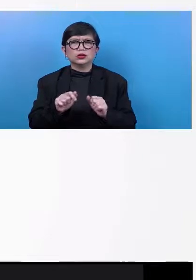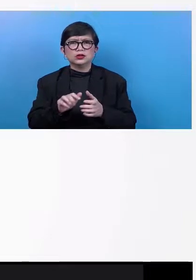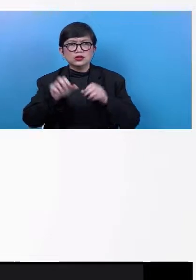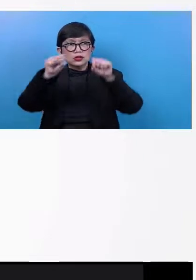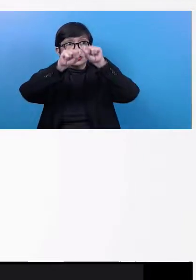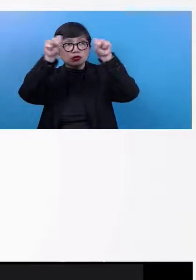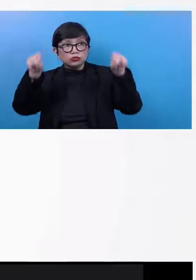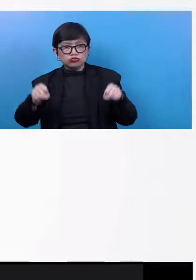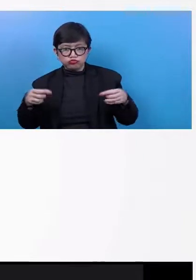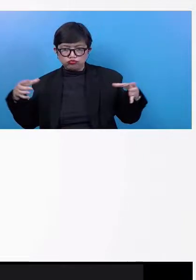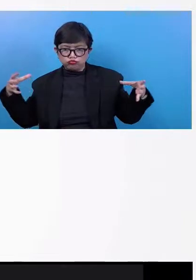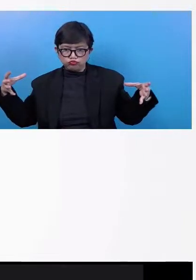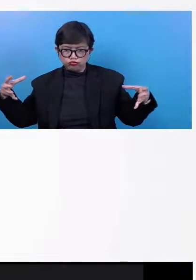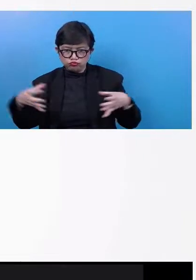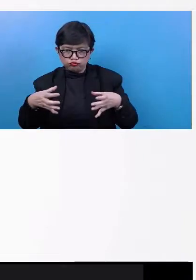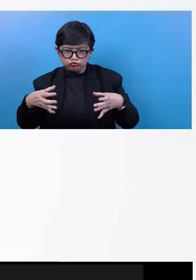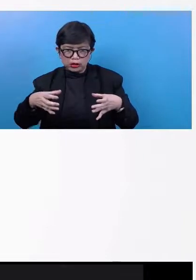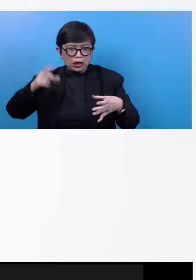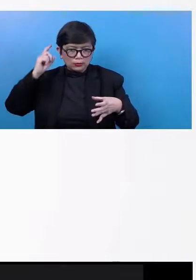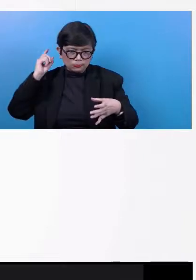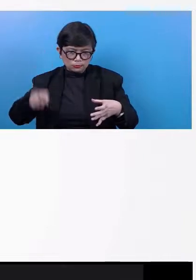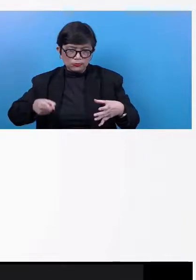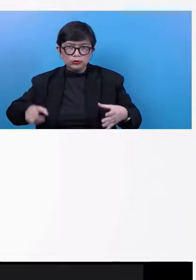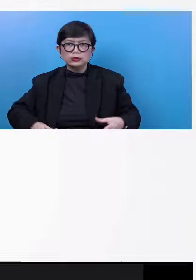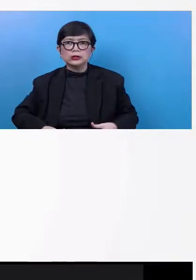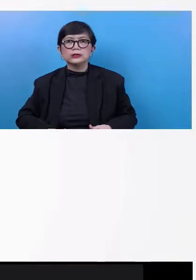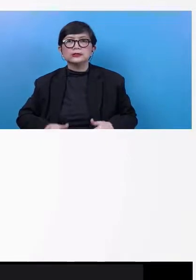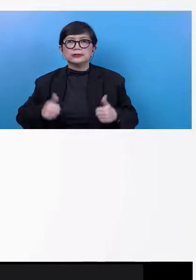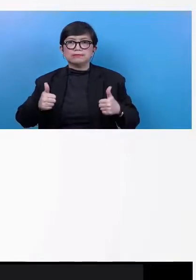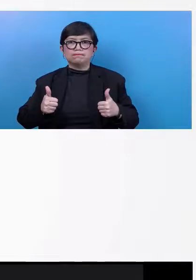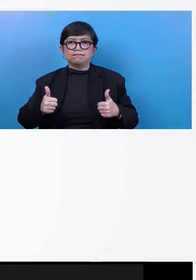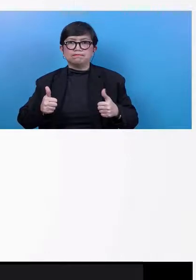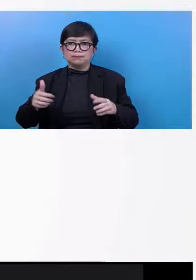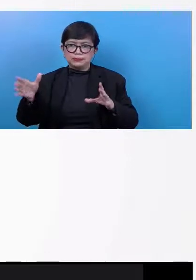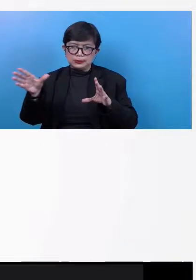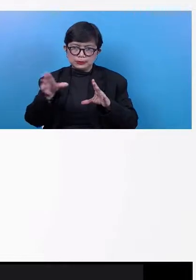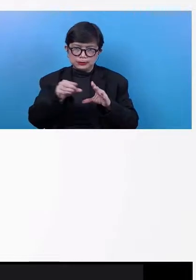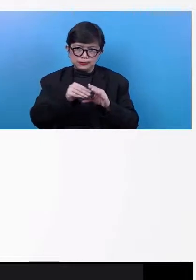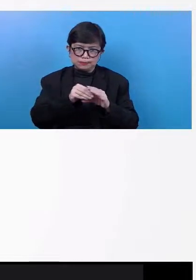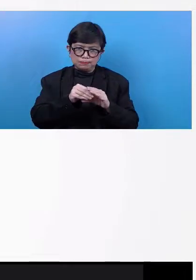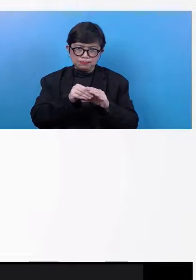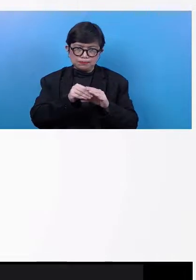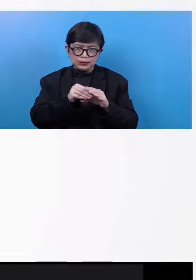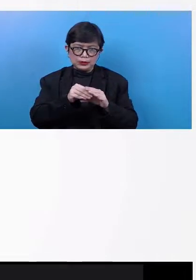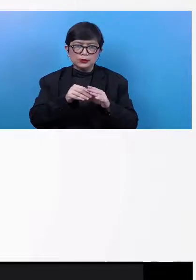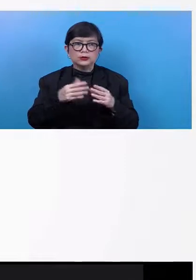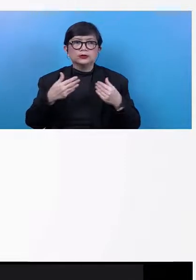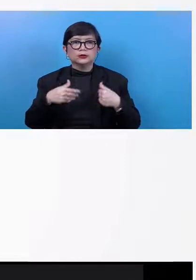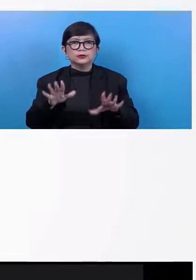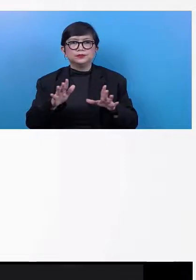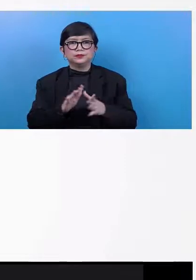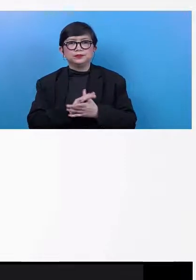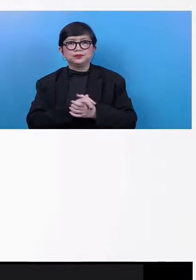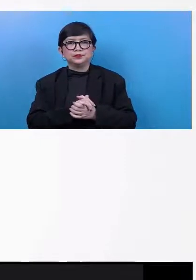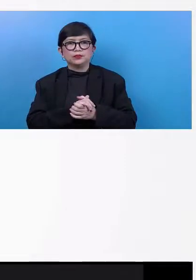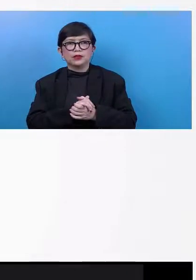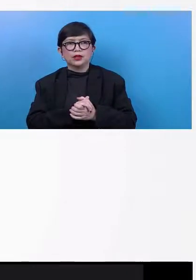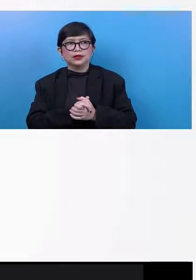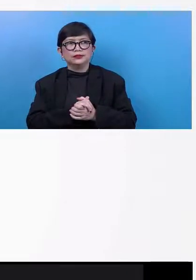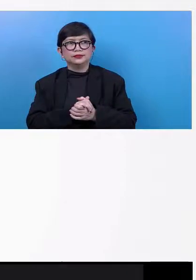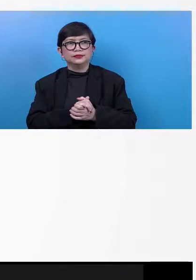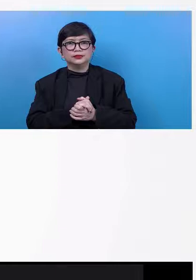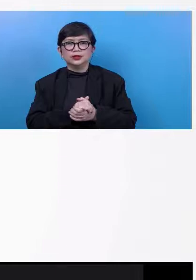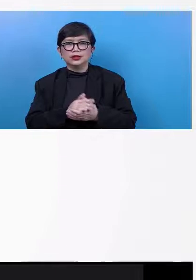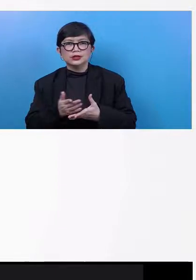for, absorb, recover from, and adapt to adverse events. So within that stress test, what we're looking to